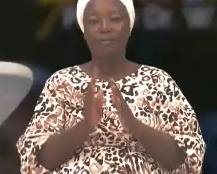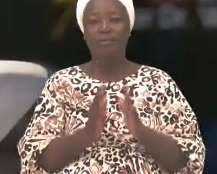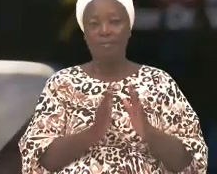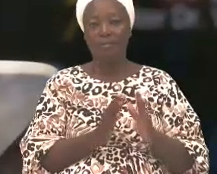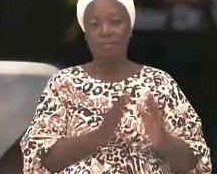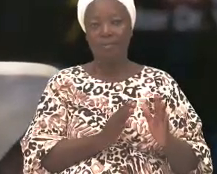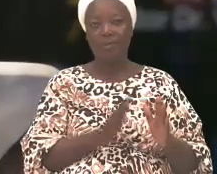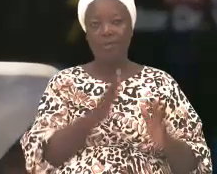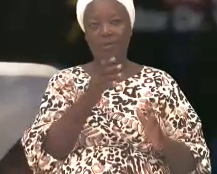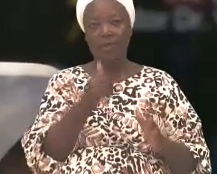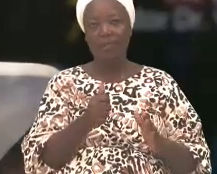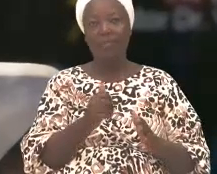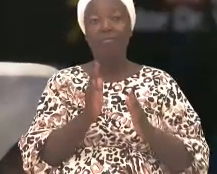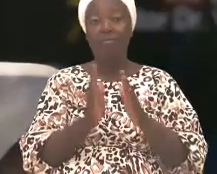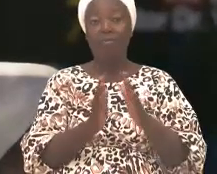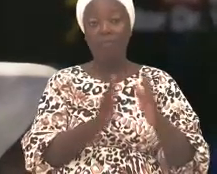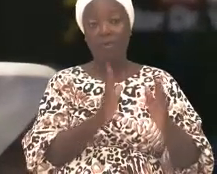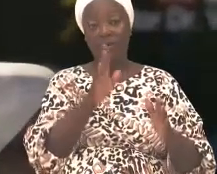Get ready.